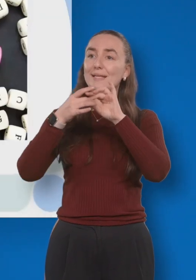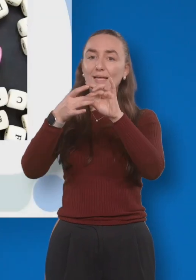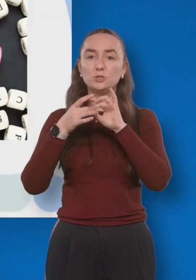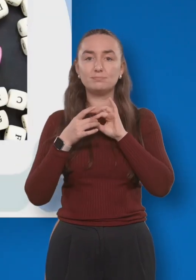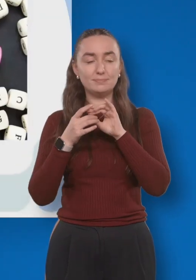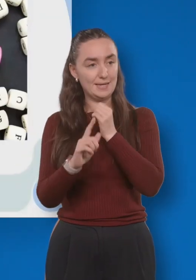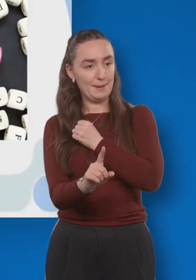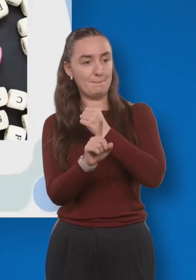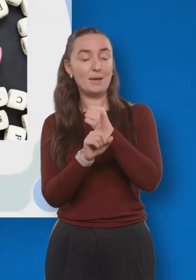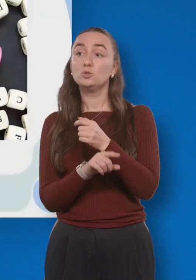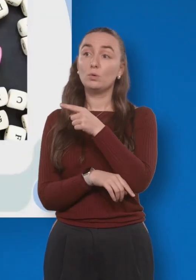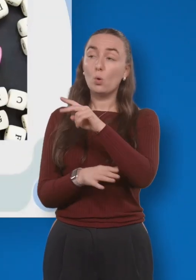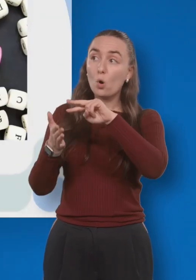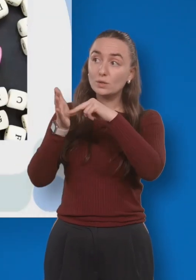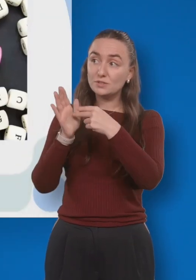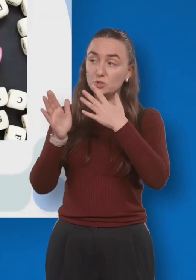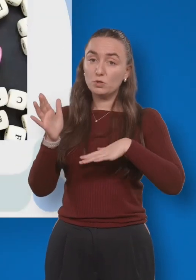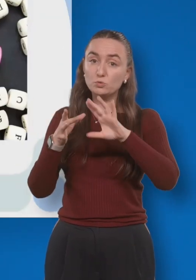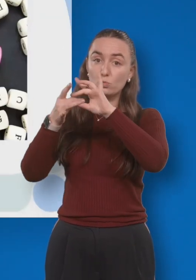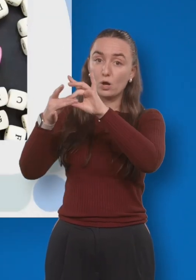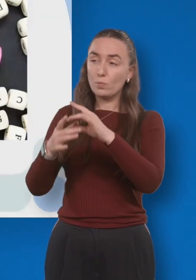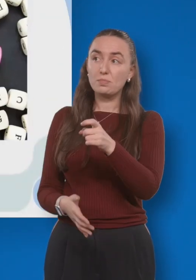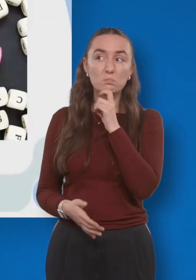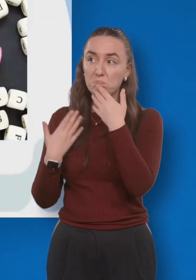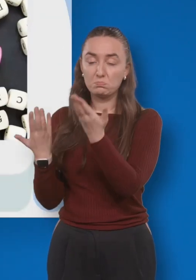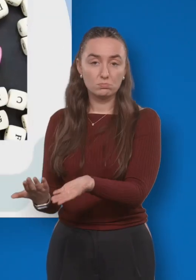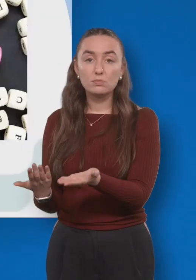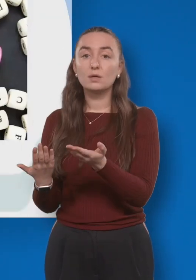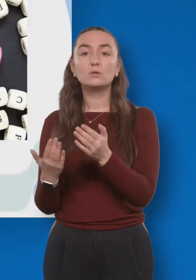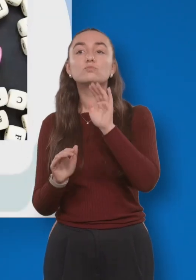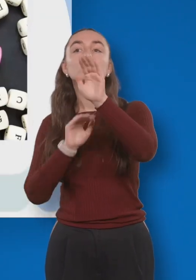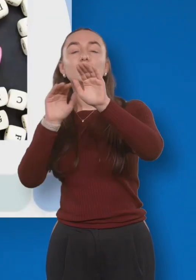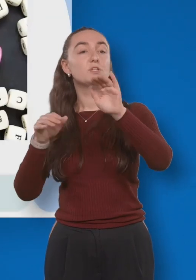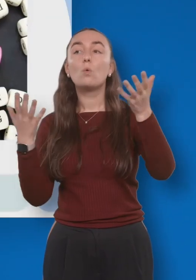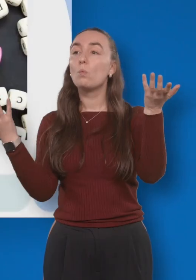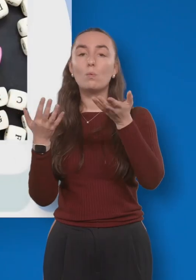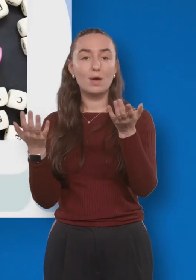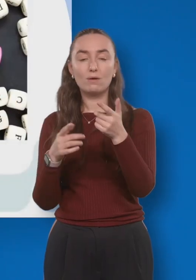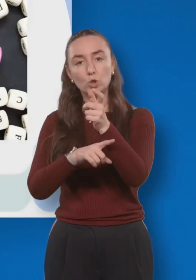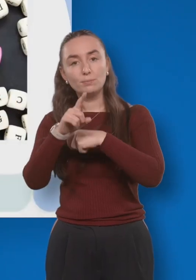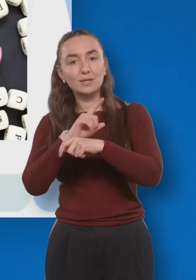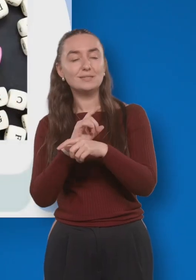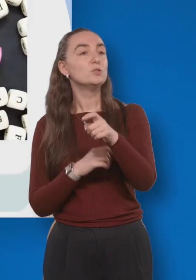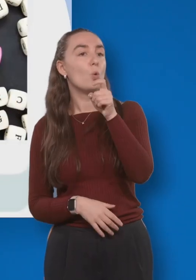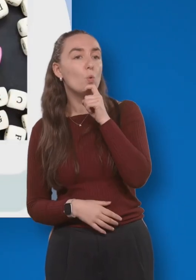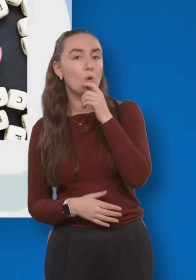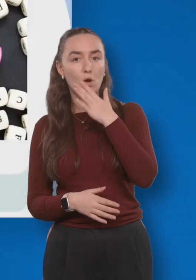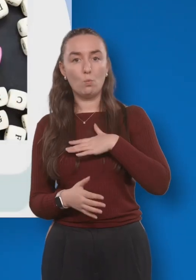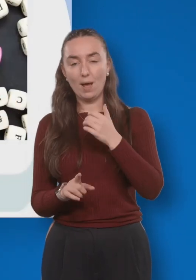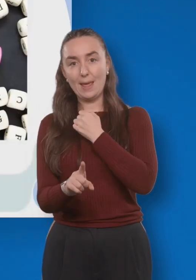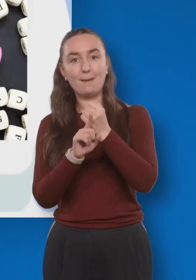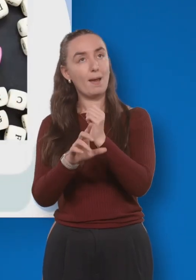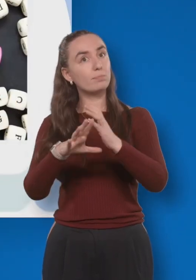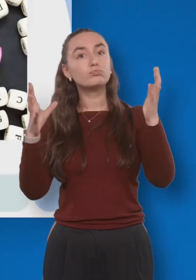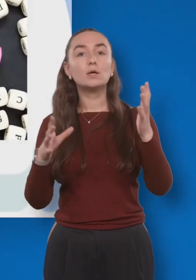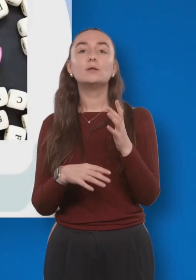impact, so which organizations do you want to collaborate with, and where are you going to reach out to communities to create the most impact?